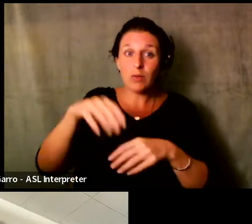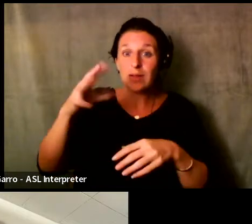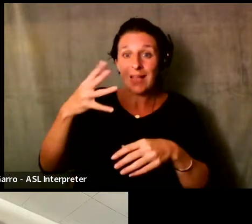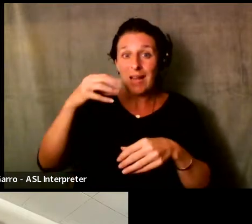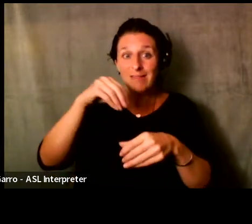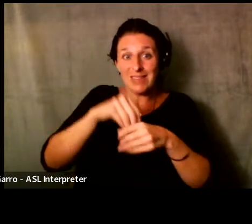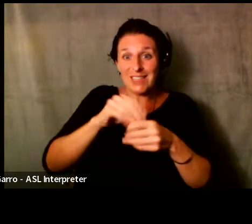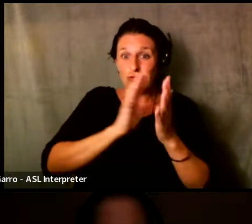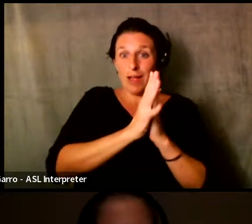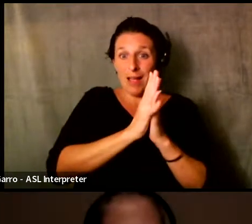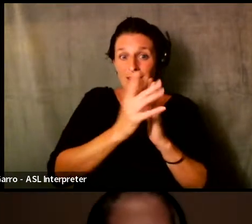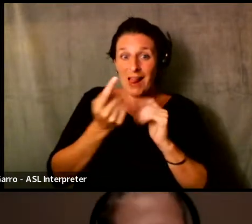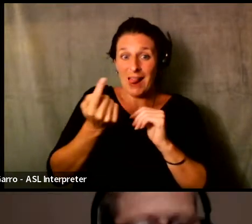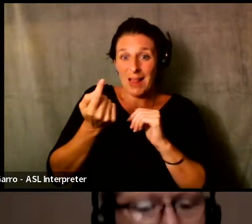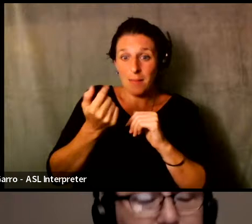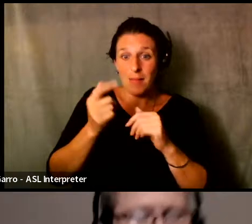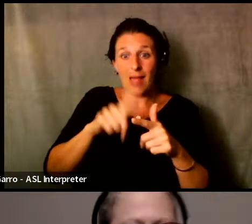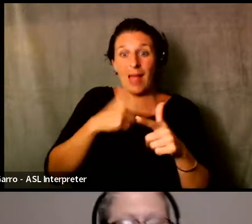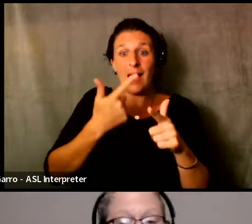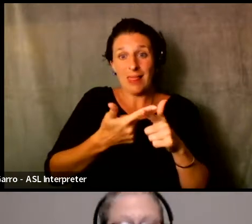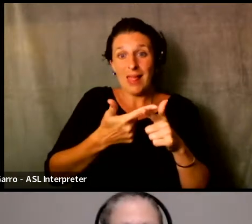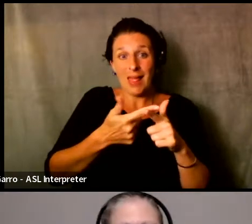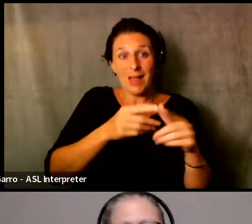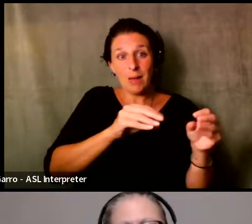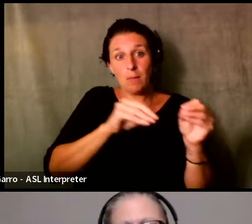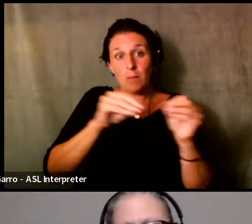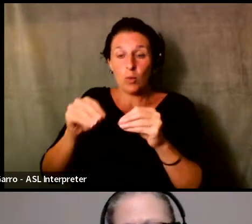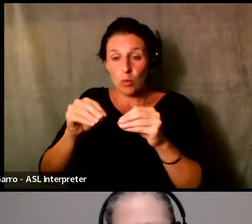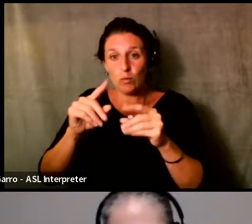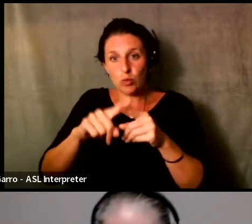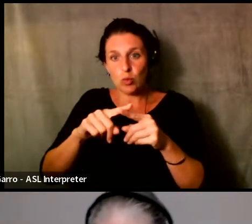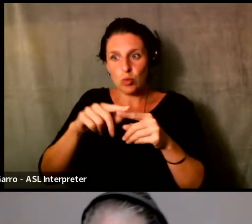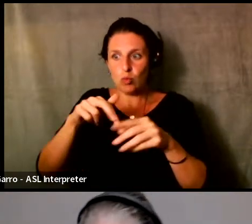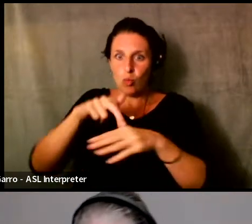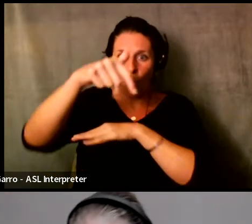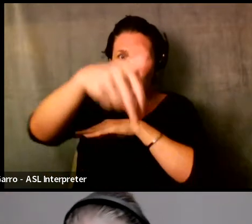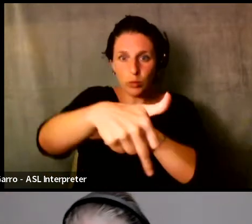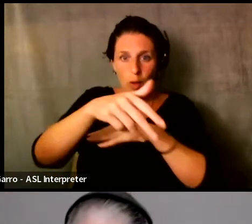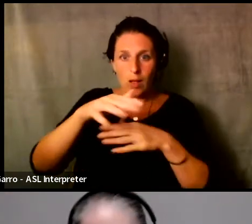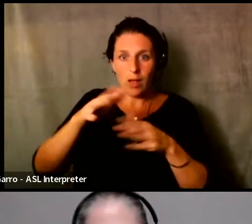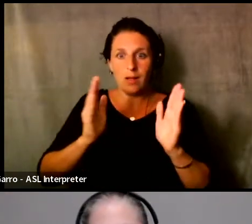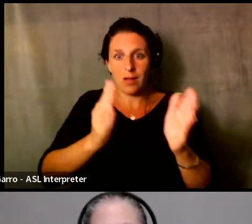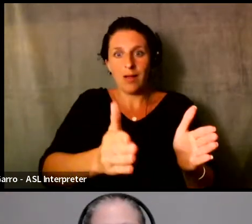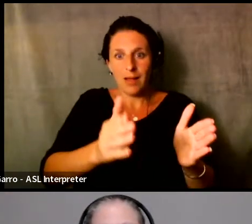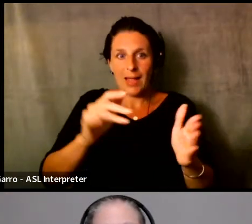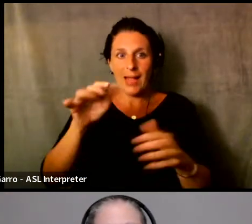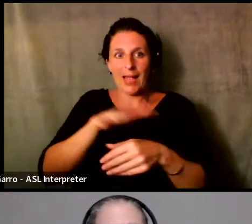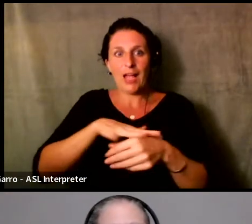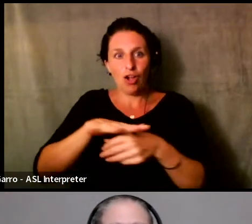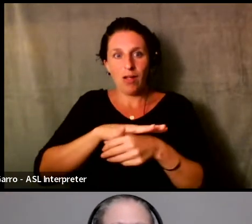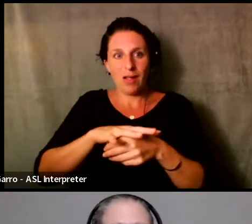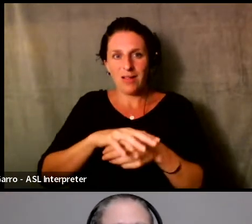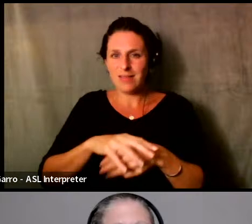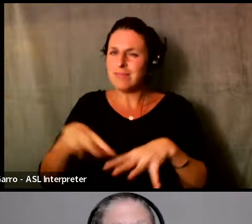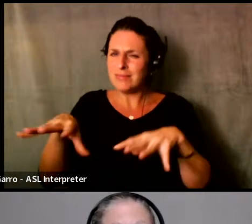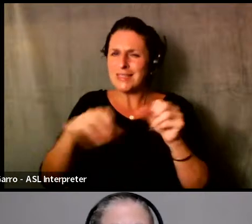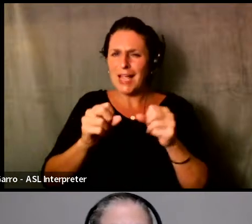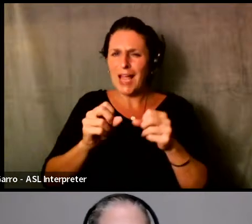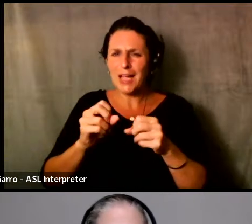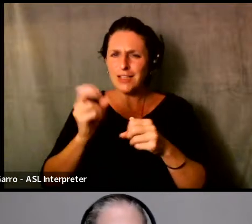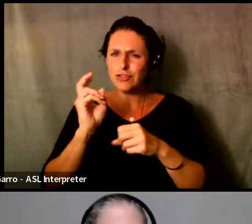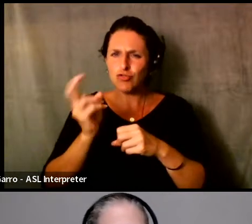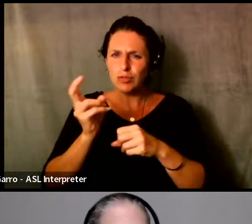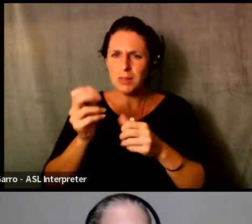bit and then move over to the crosswalk area, but really take a trip with somebody who has mobility